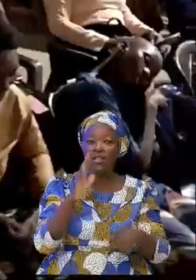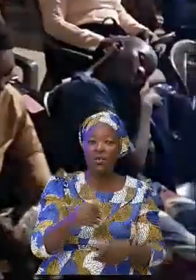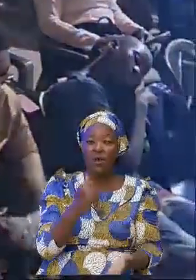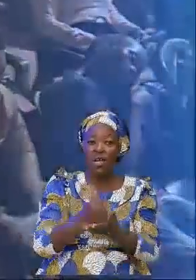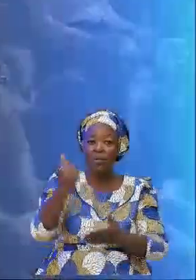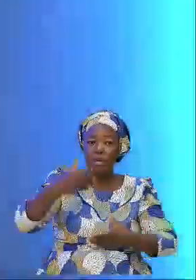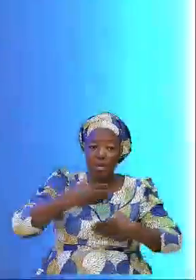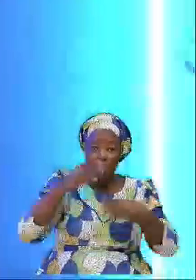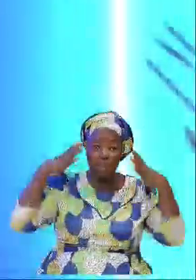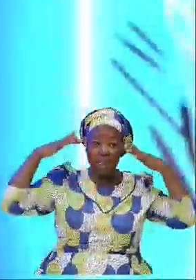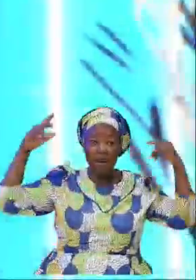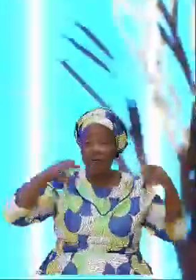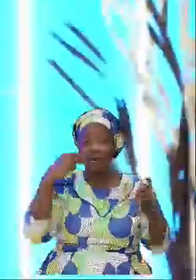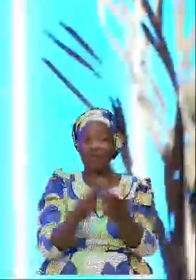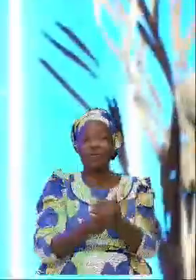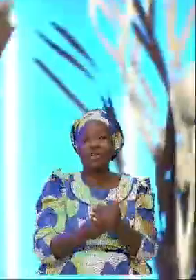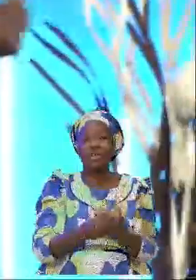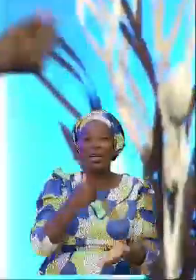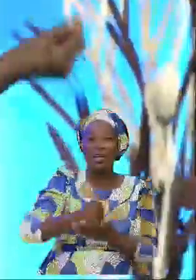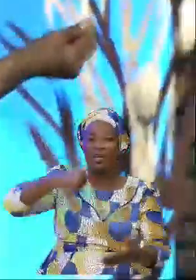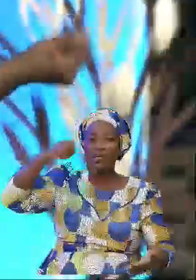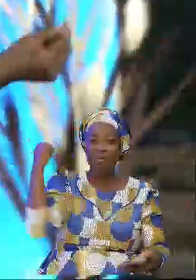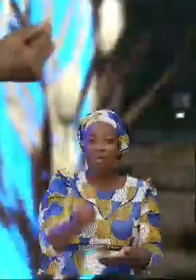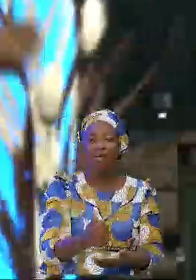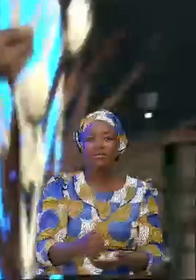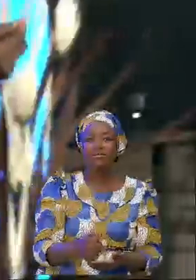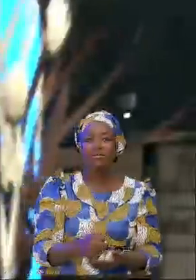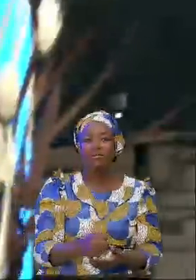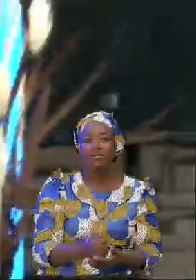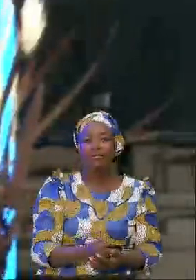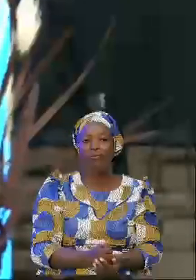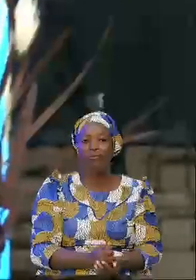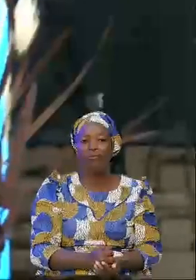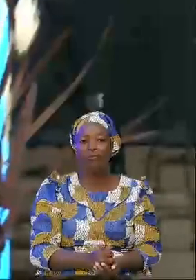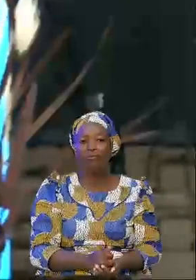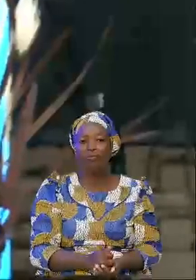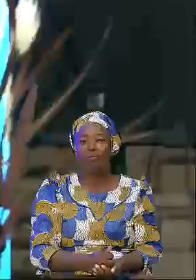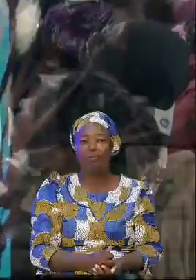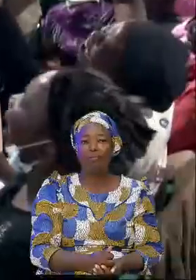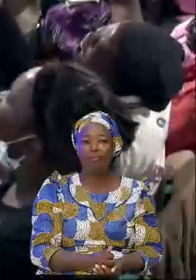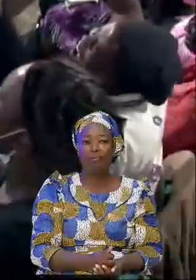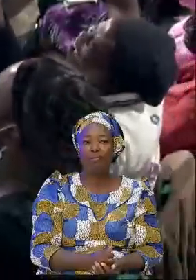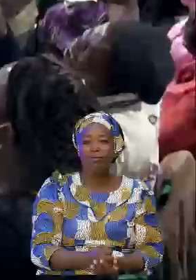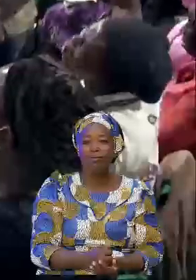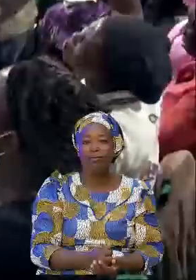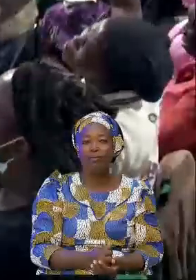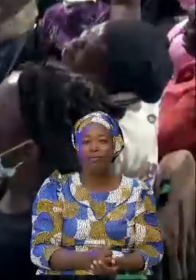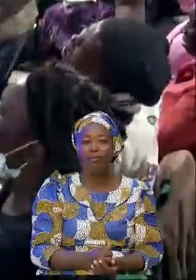If you've got the victory, let your amen sound like a victorious amen.